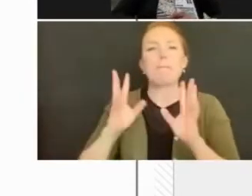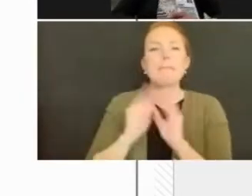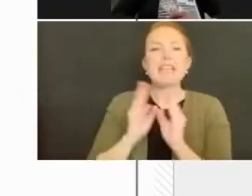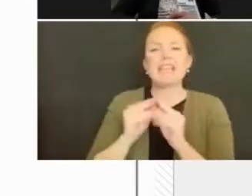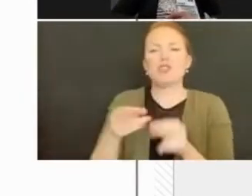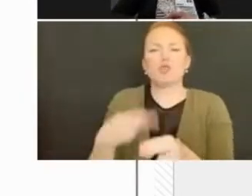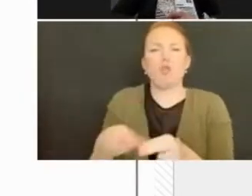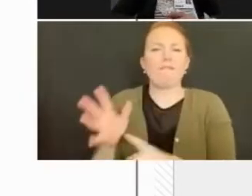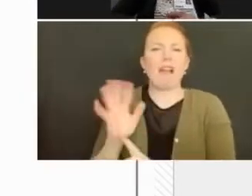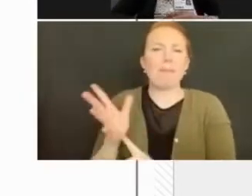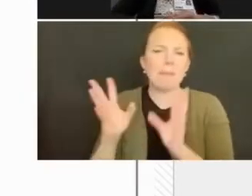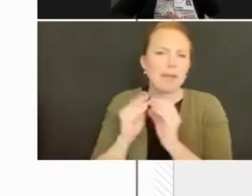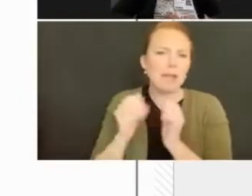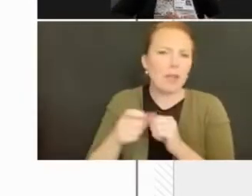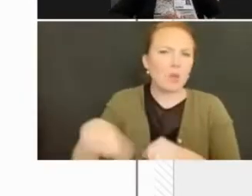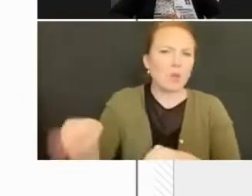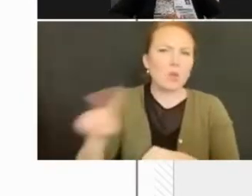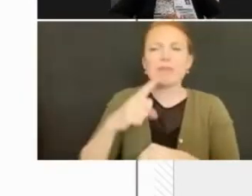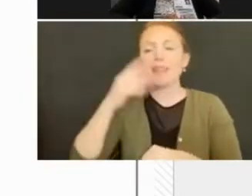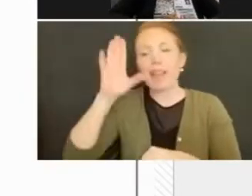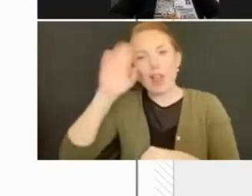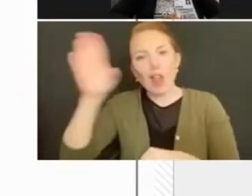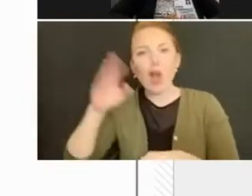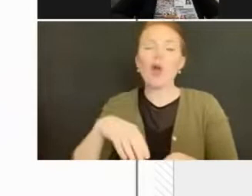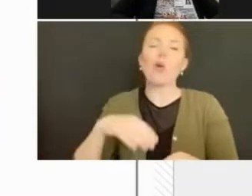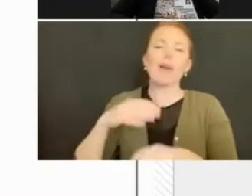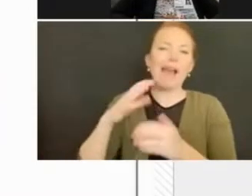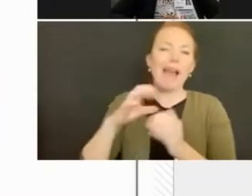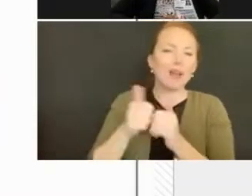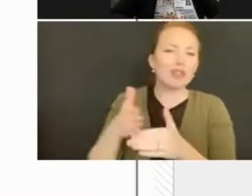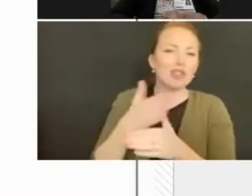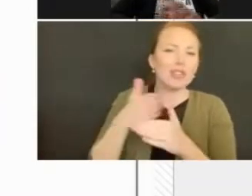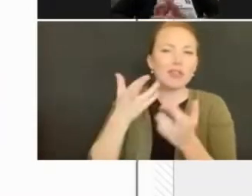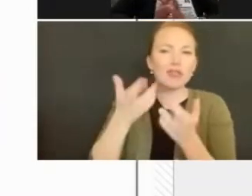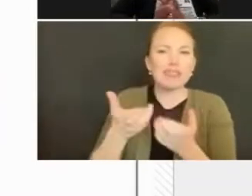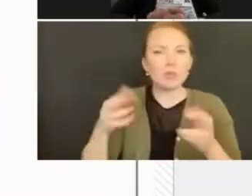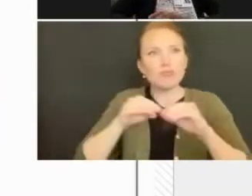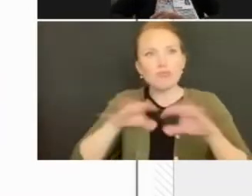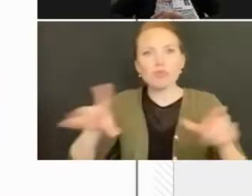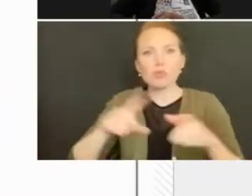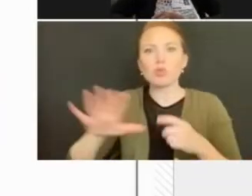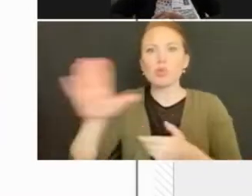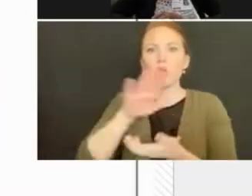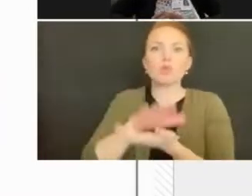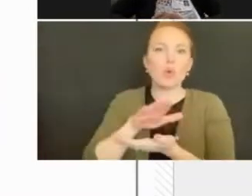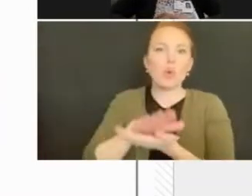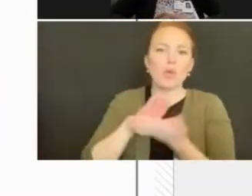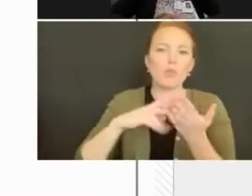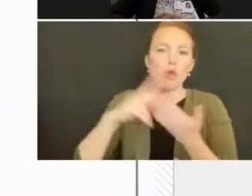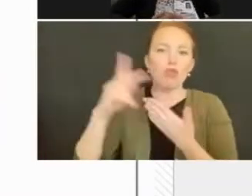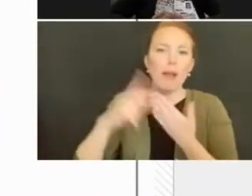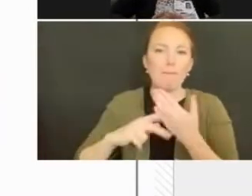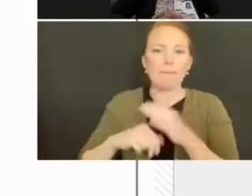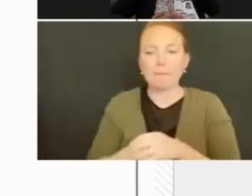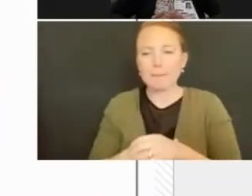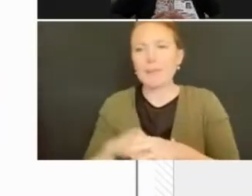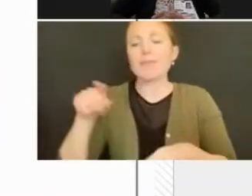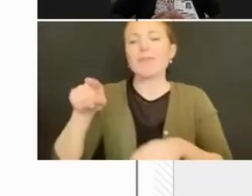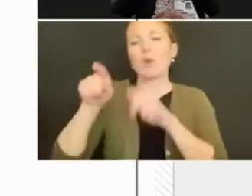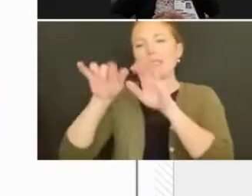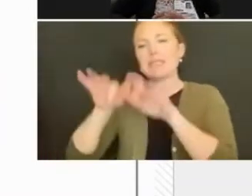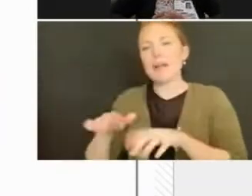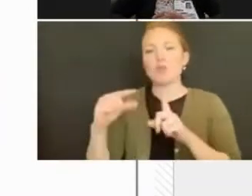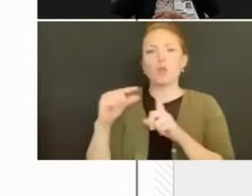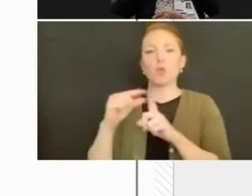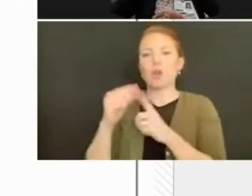with your students, but with your school. Really push these ideas out into the school, into the program. So interested and your email, and then